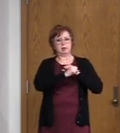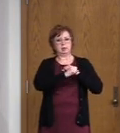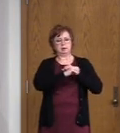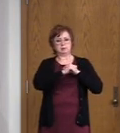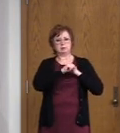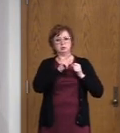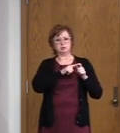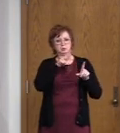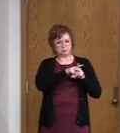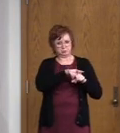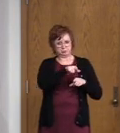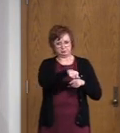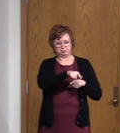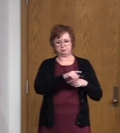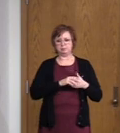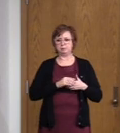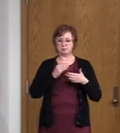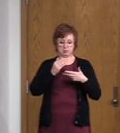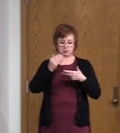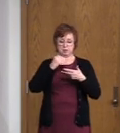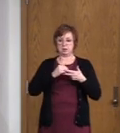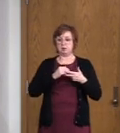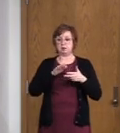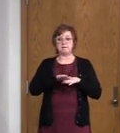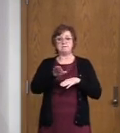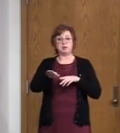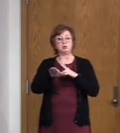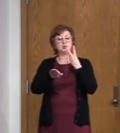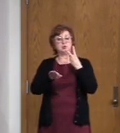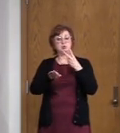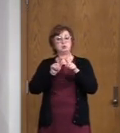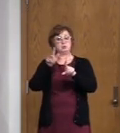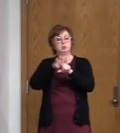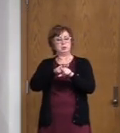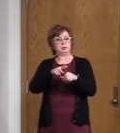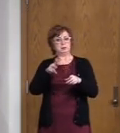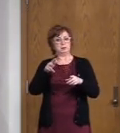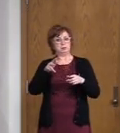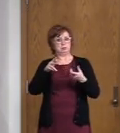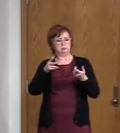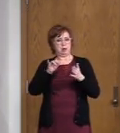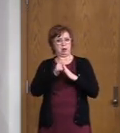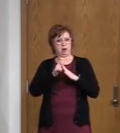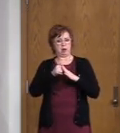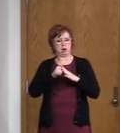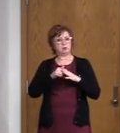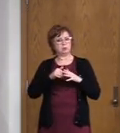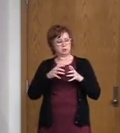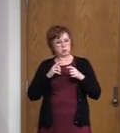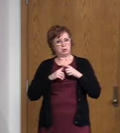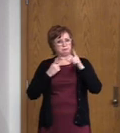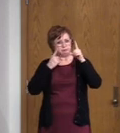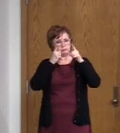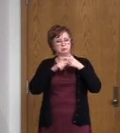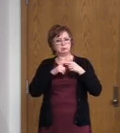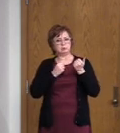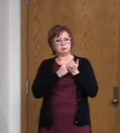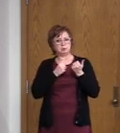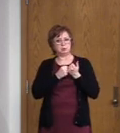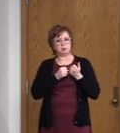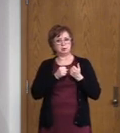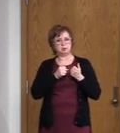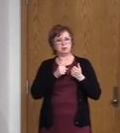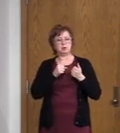Within Phase 2 booking appointment, a couple of things that we're adding to support mass vaccination across the province is we're putting in an